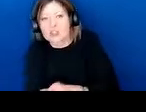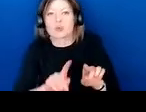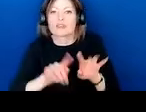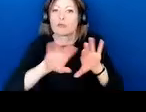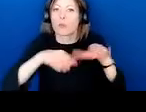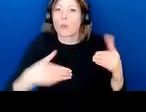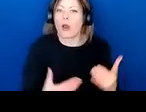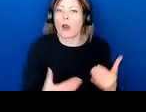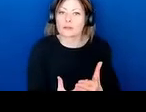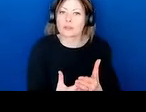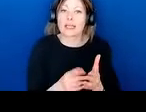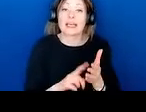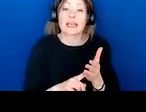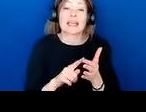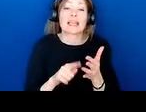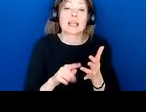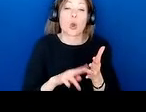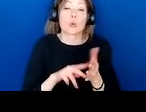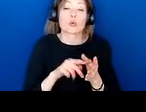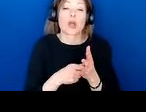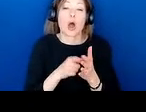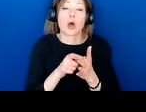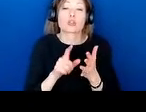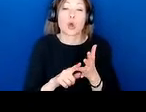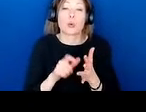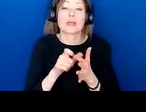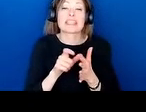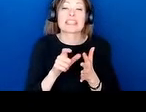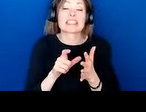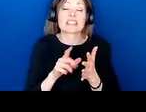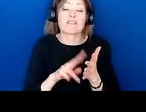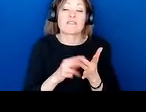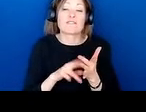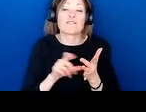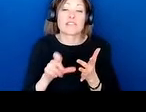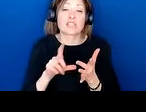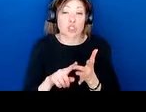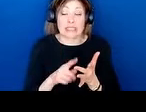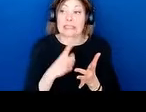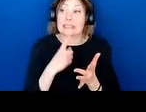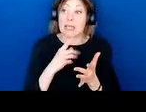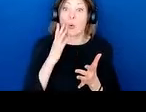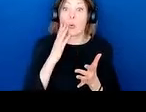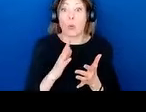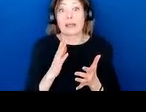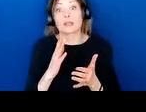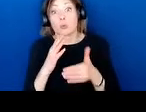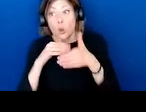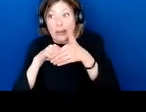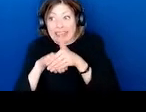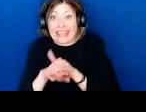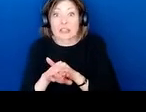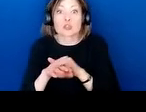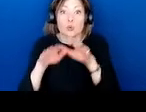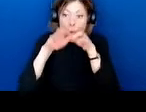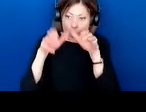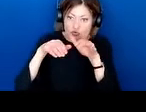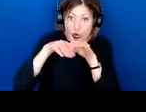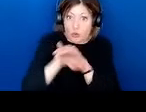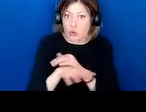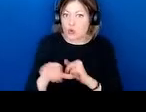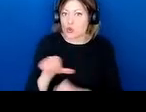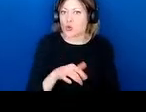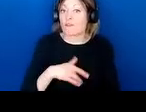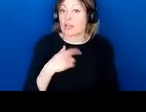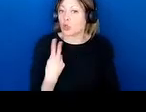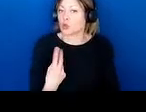Leonardo da Vinci said, "You should have 2 emotions when approaching a grotto, fear